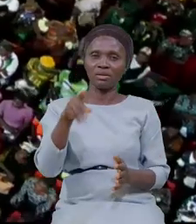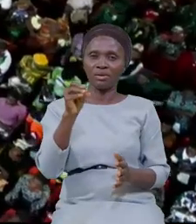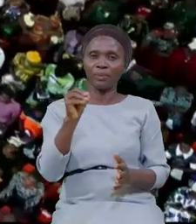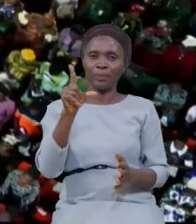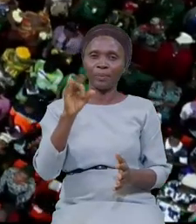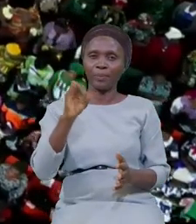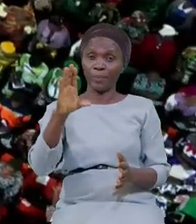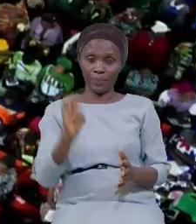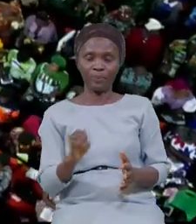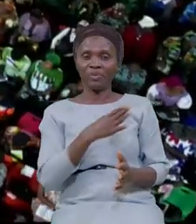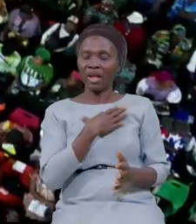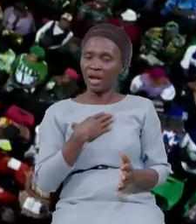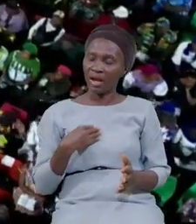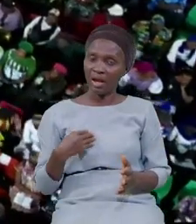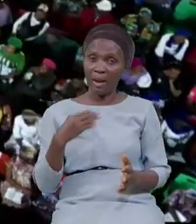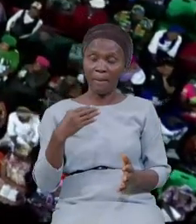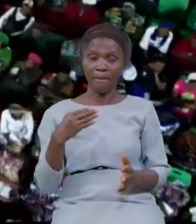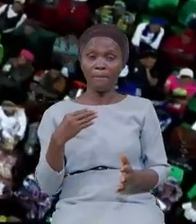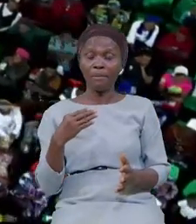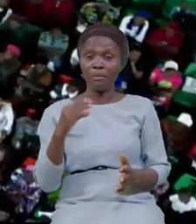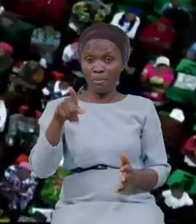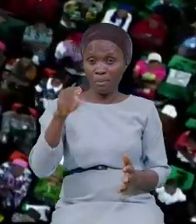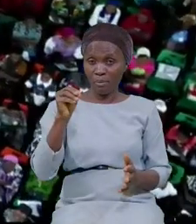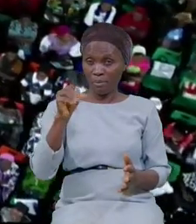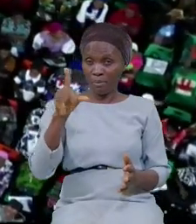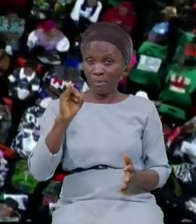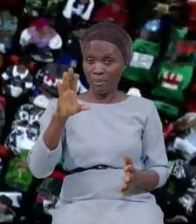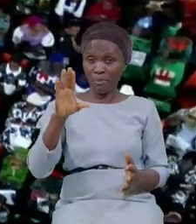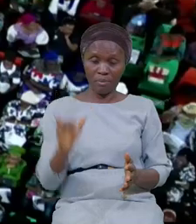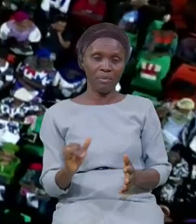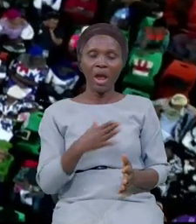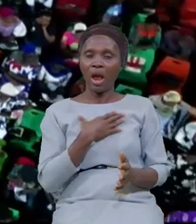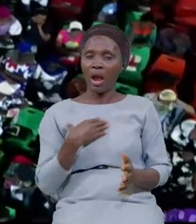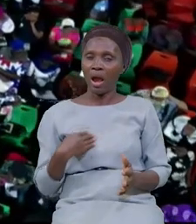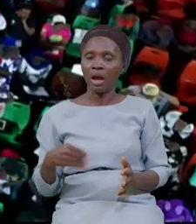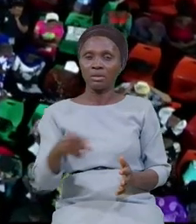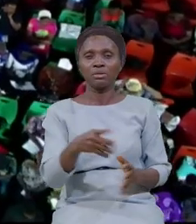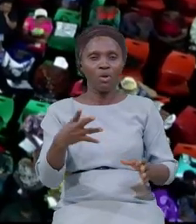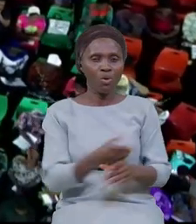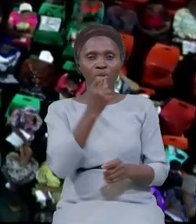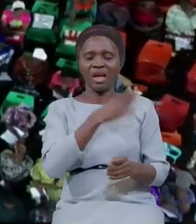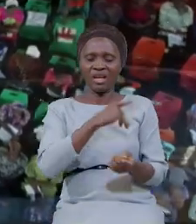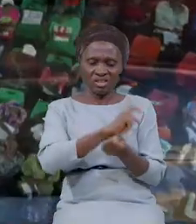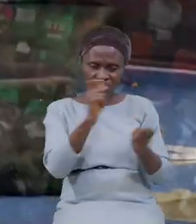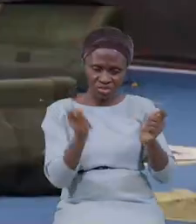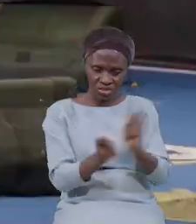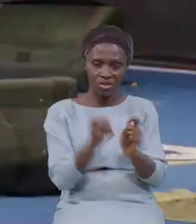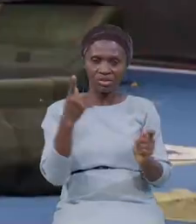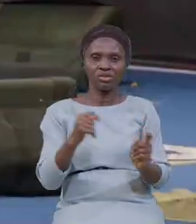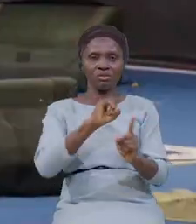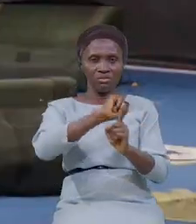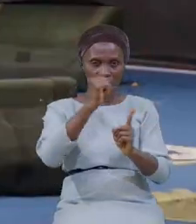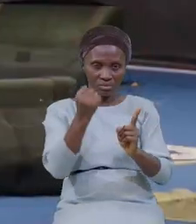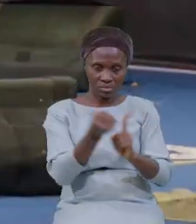little word might be the word that you speak and you initiate action for change.